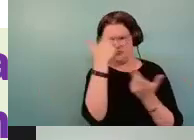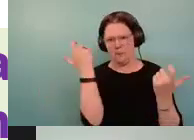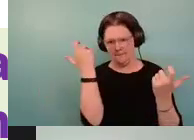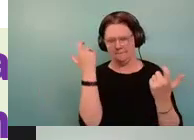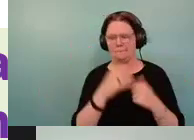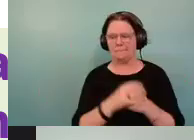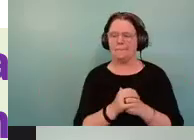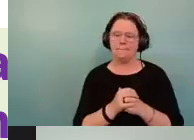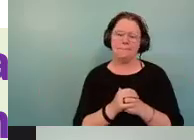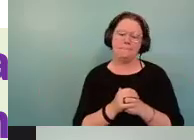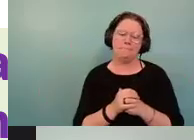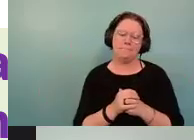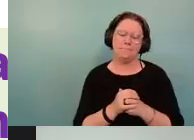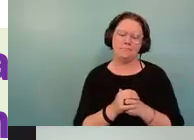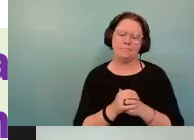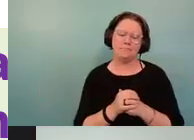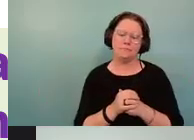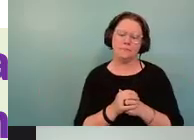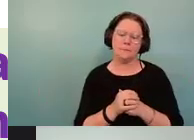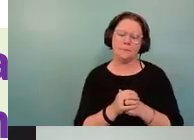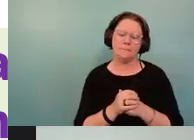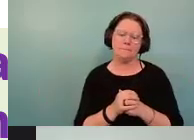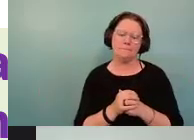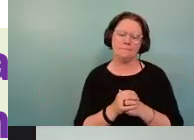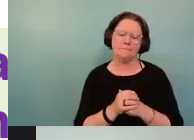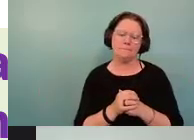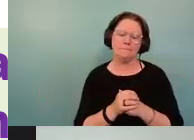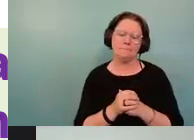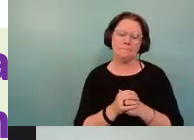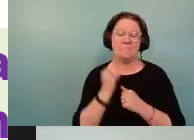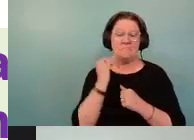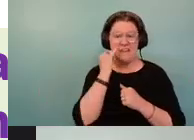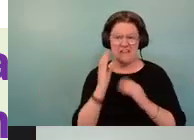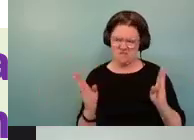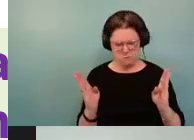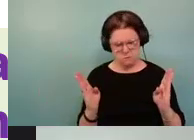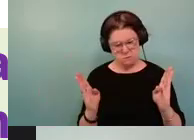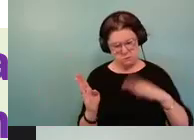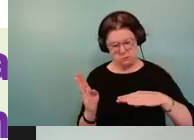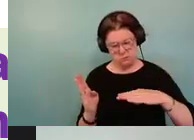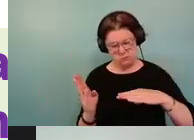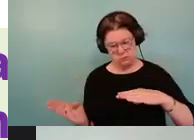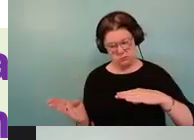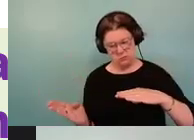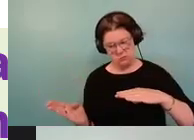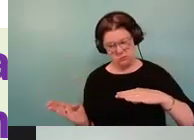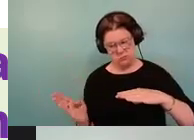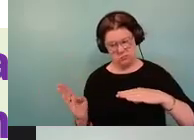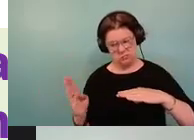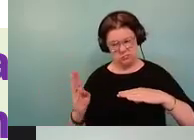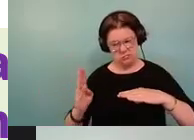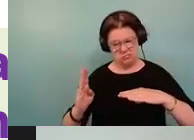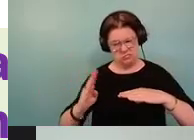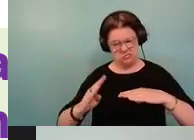And then if we if you push a cover really hard onto something that's really full, or if you put it